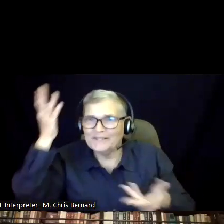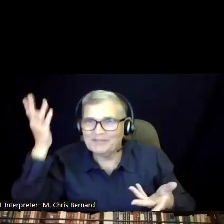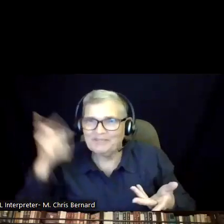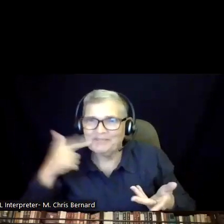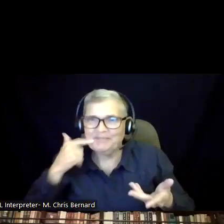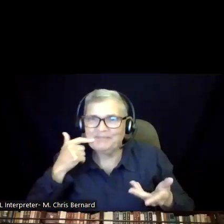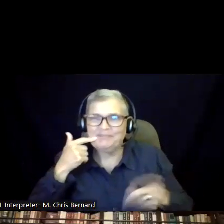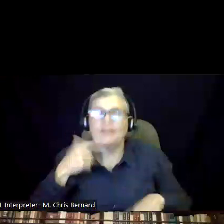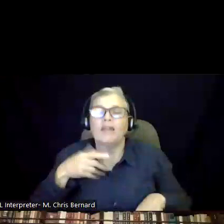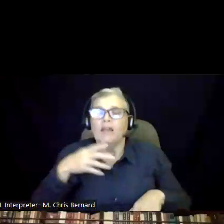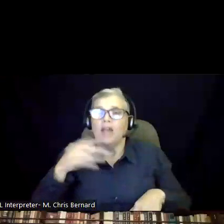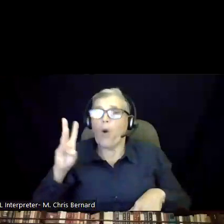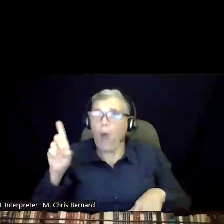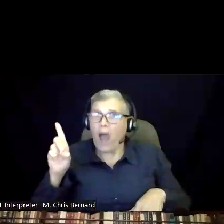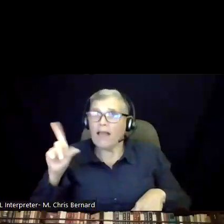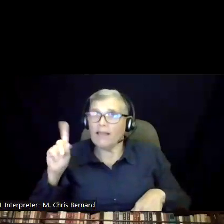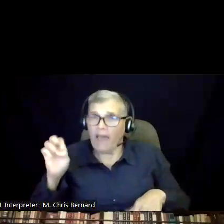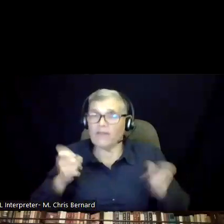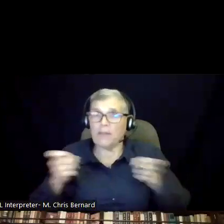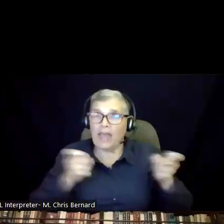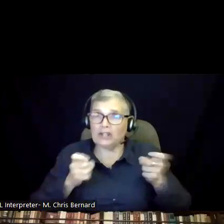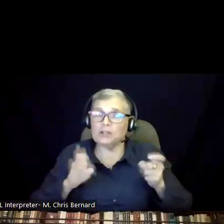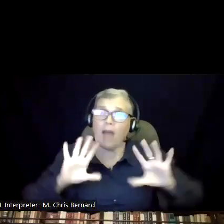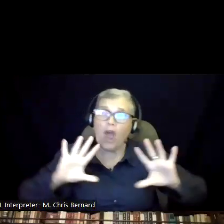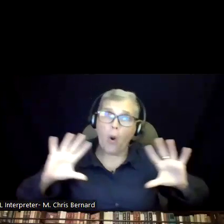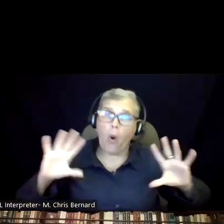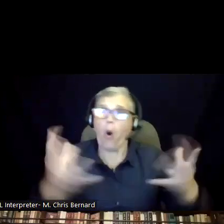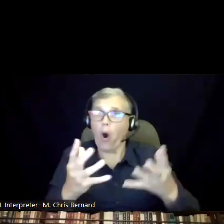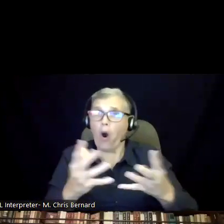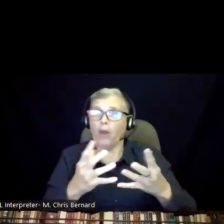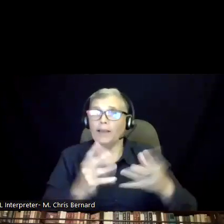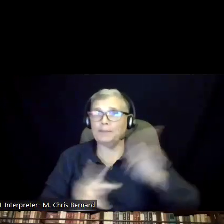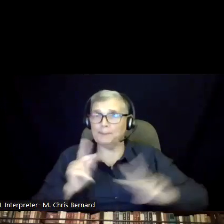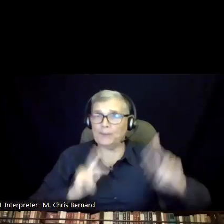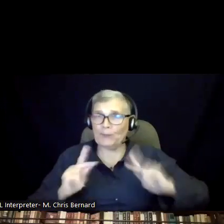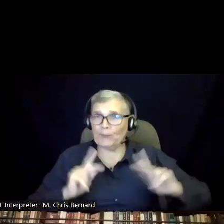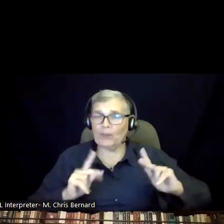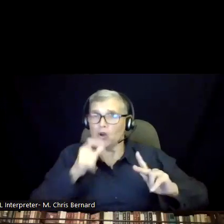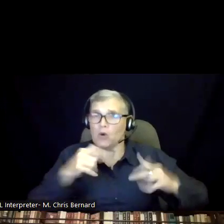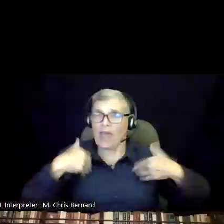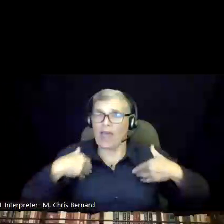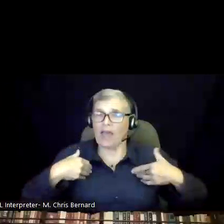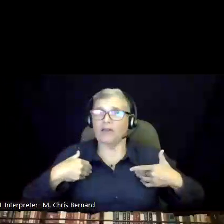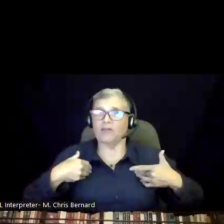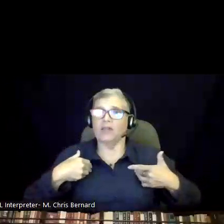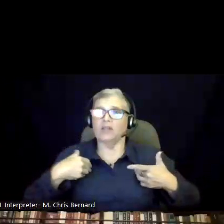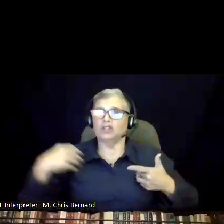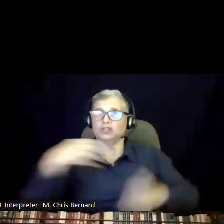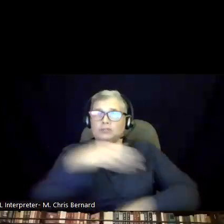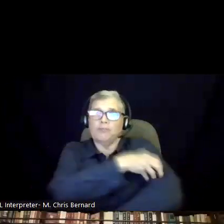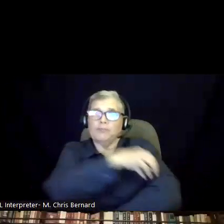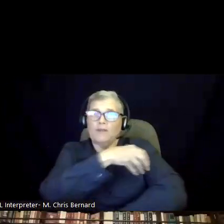And wildlife has to be managed by all of the parties that have jurisdiction over those species.